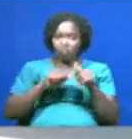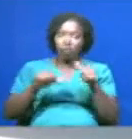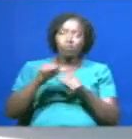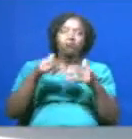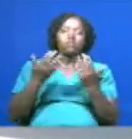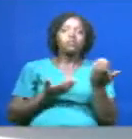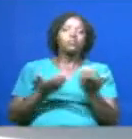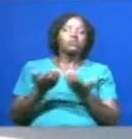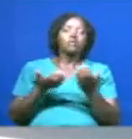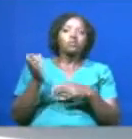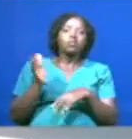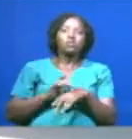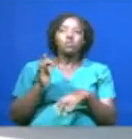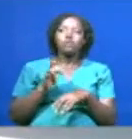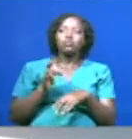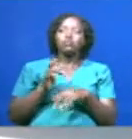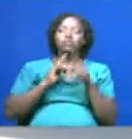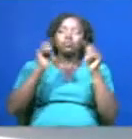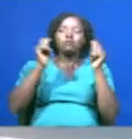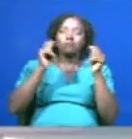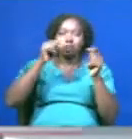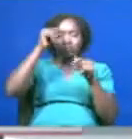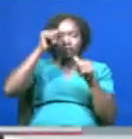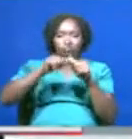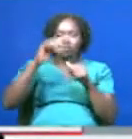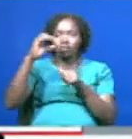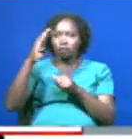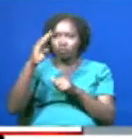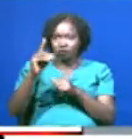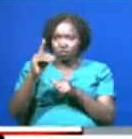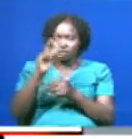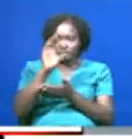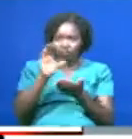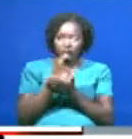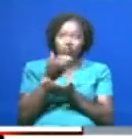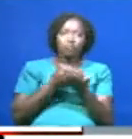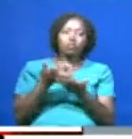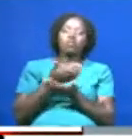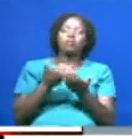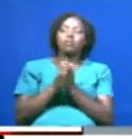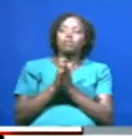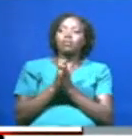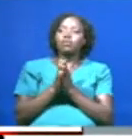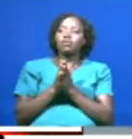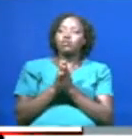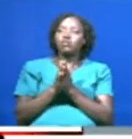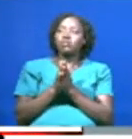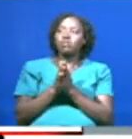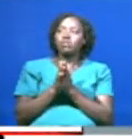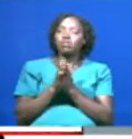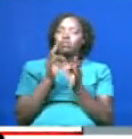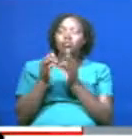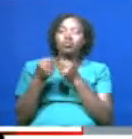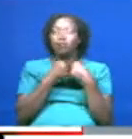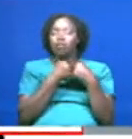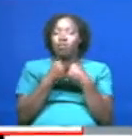business has been affected by the demonstrations. Remember, the CBD is the heartbeat of our economy. And of course, when you have challenges there, you